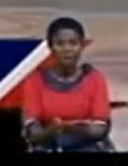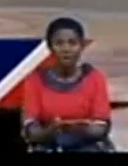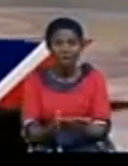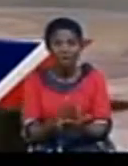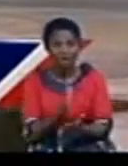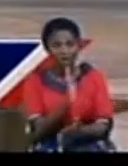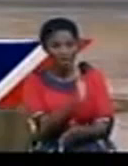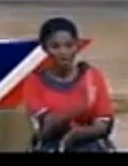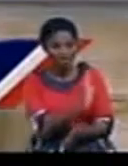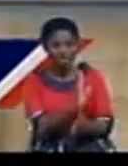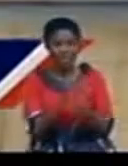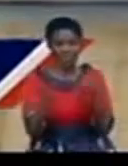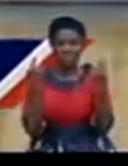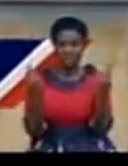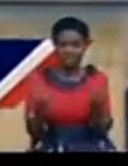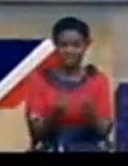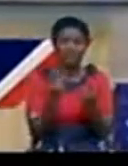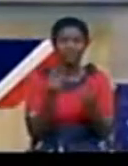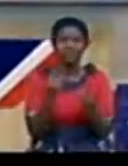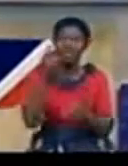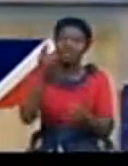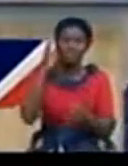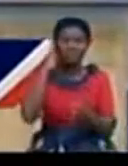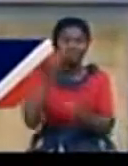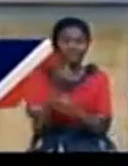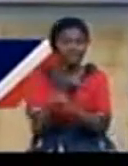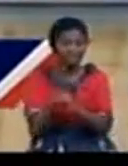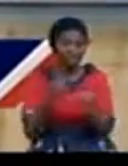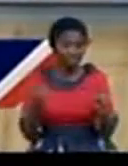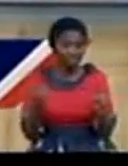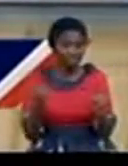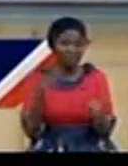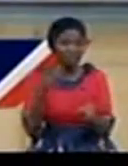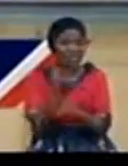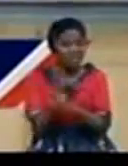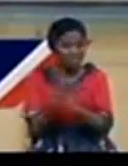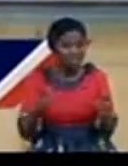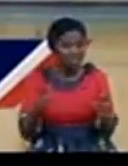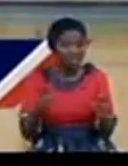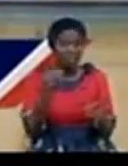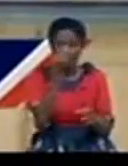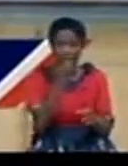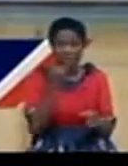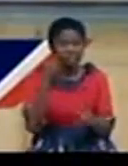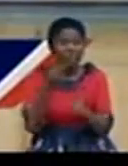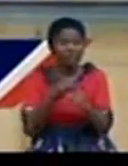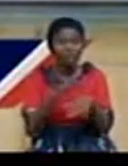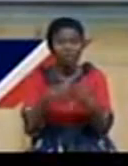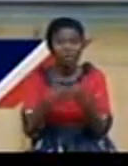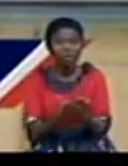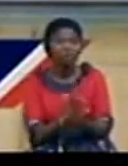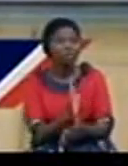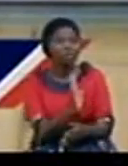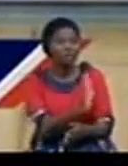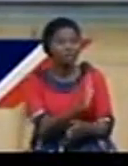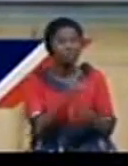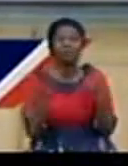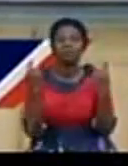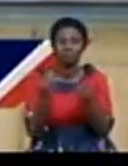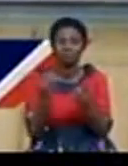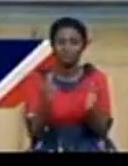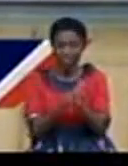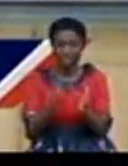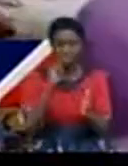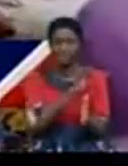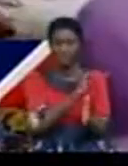shall redeem Israel from all his iniquities. That's Emmanuel. He can do it. He will